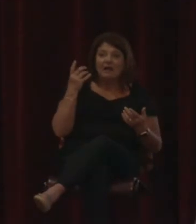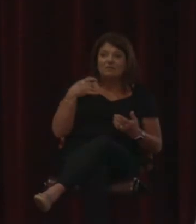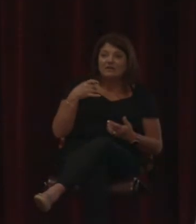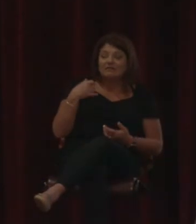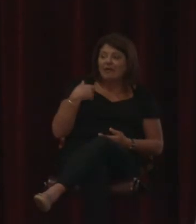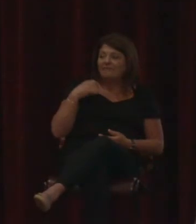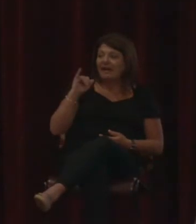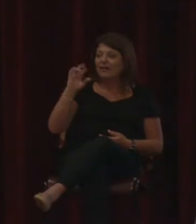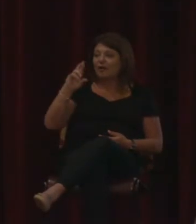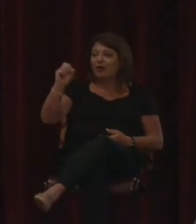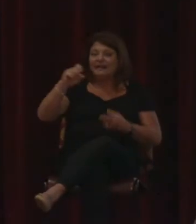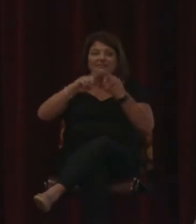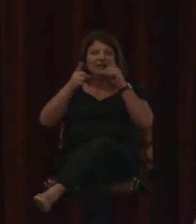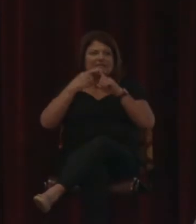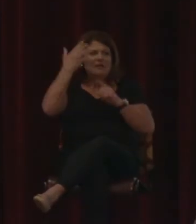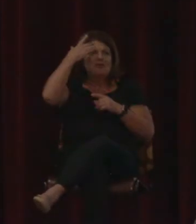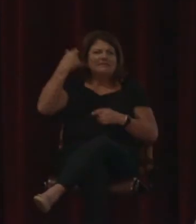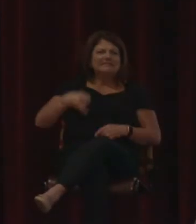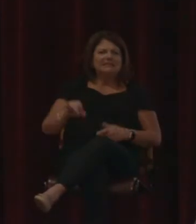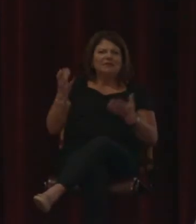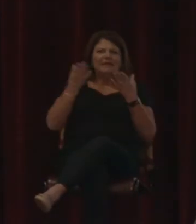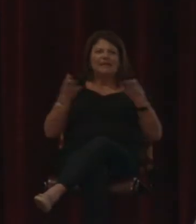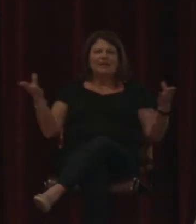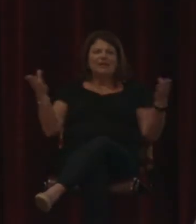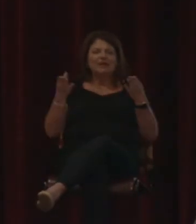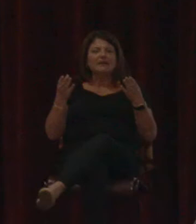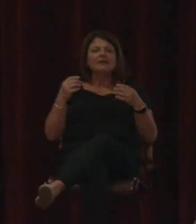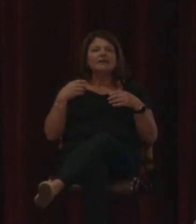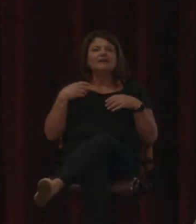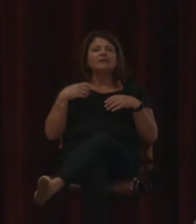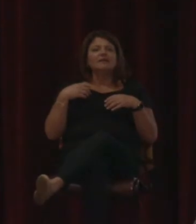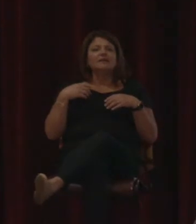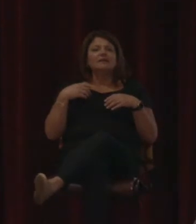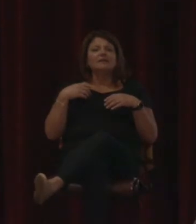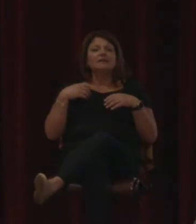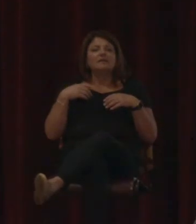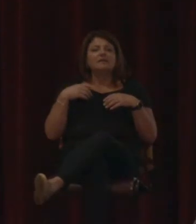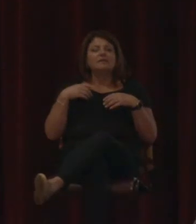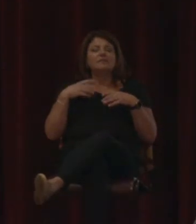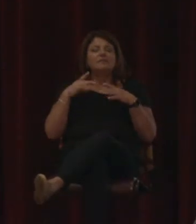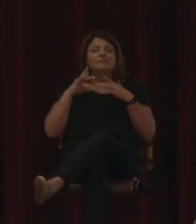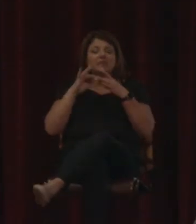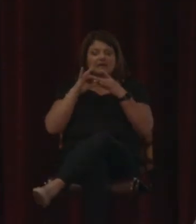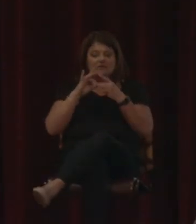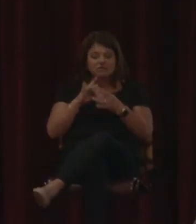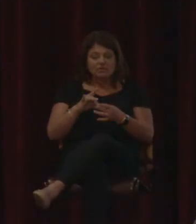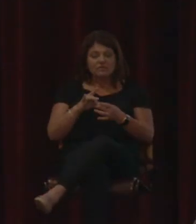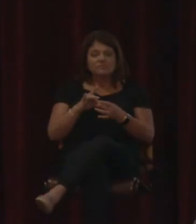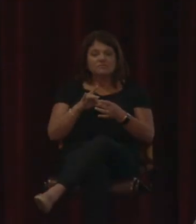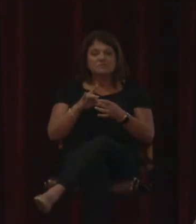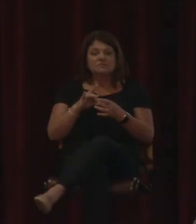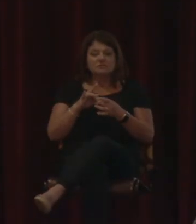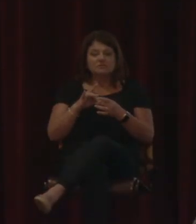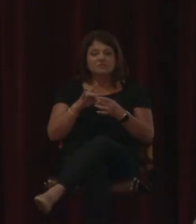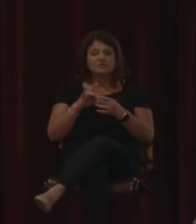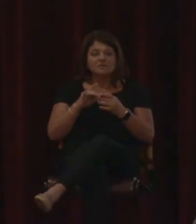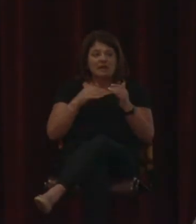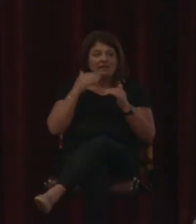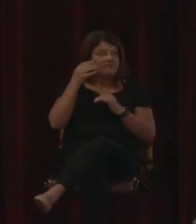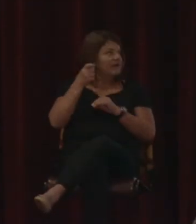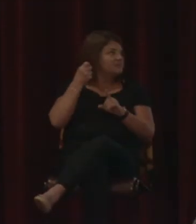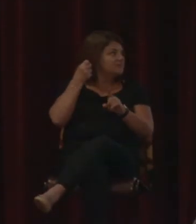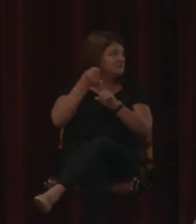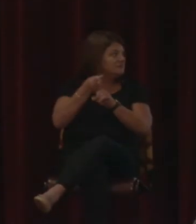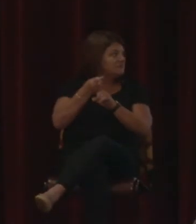here. Not to put you on the spot, but in terms of the advanced premium tax credits, which I think you're